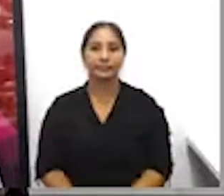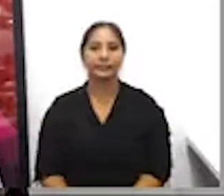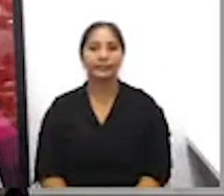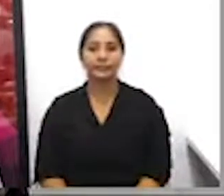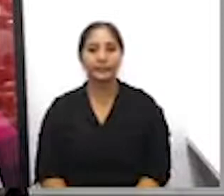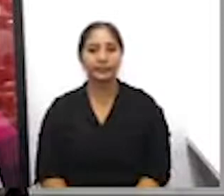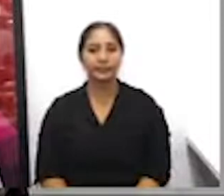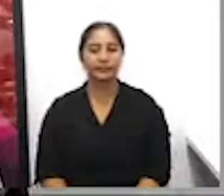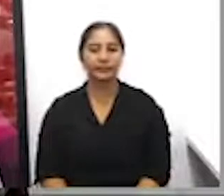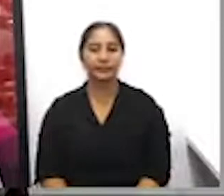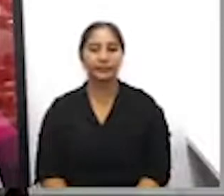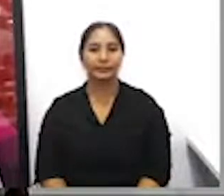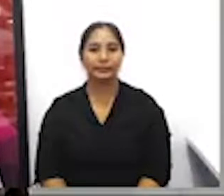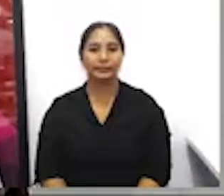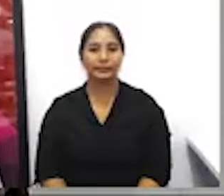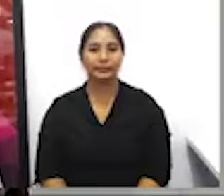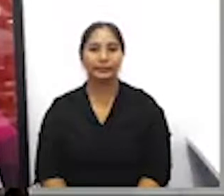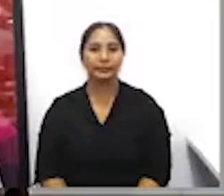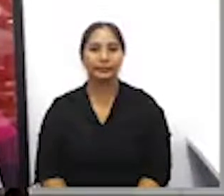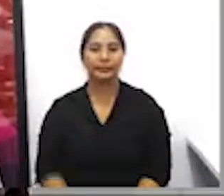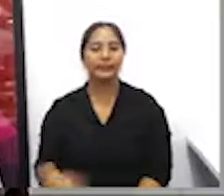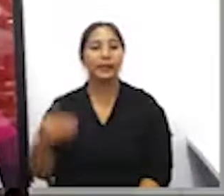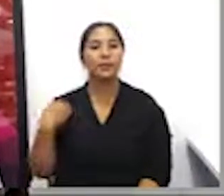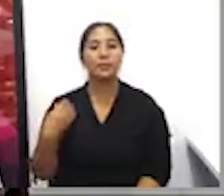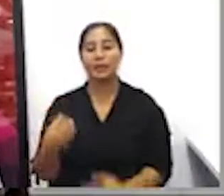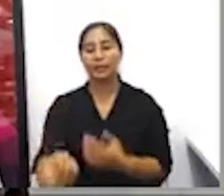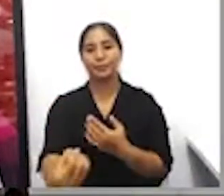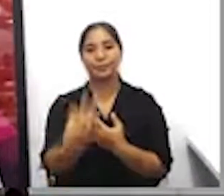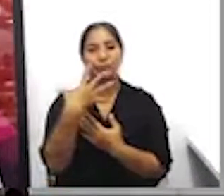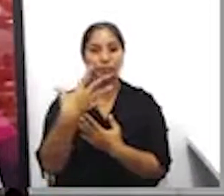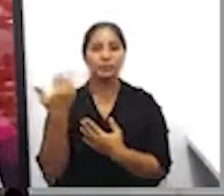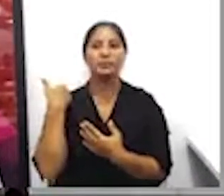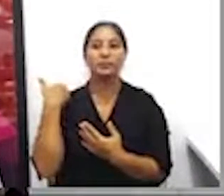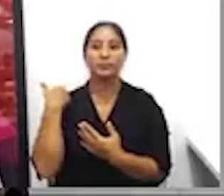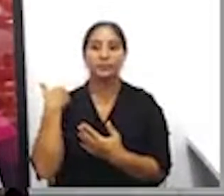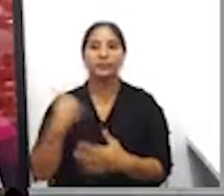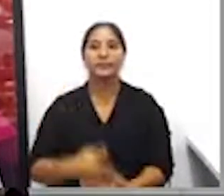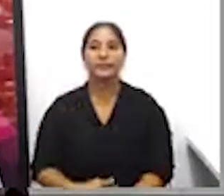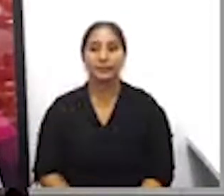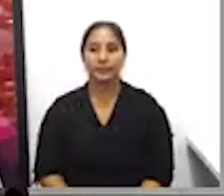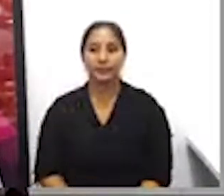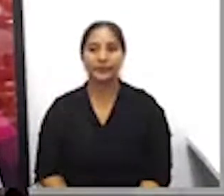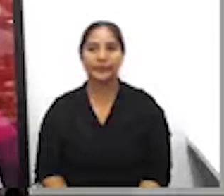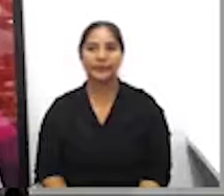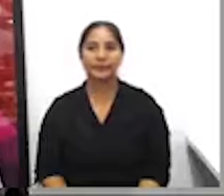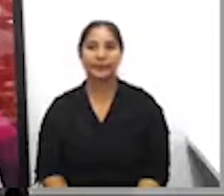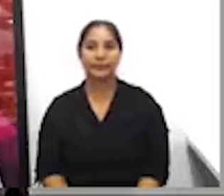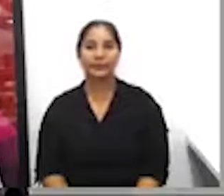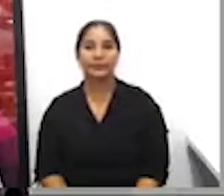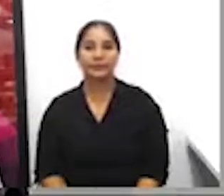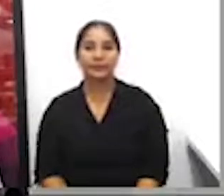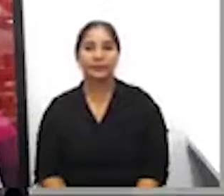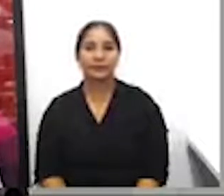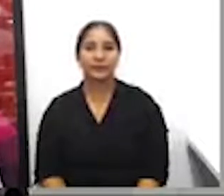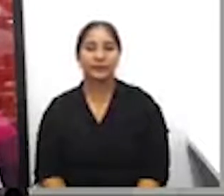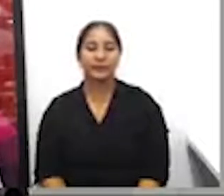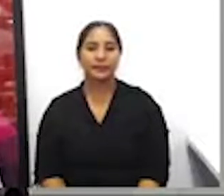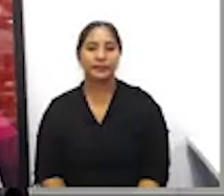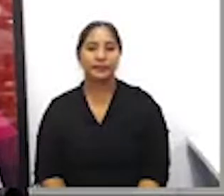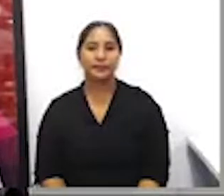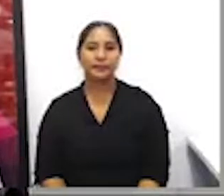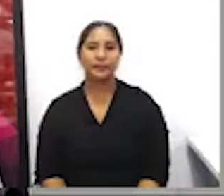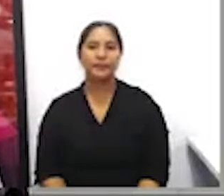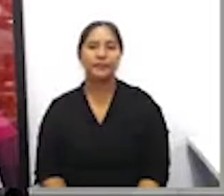this question to test if you know that the deputy secretary's first job, what it